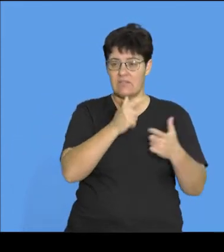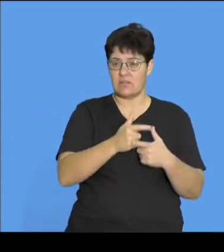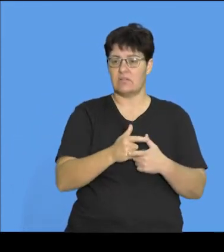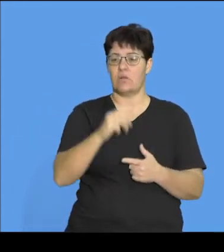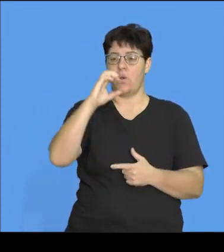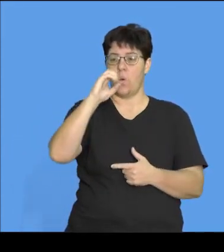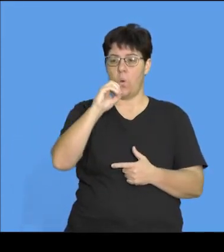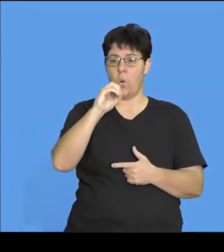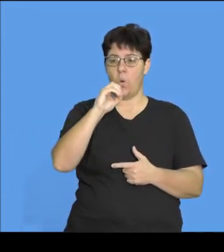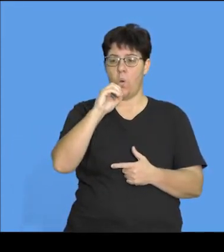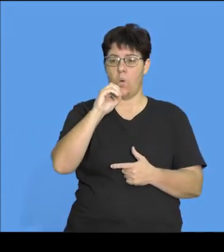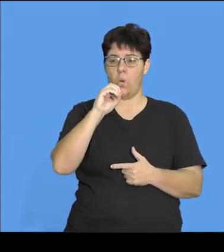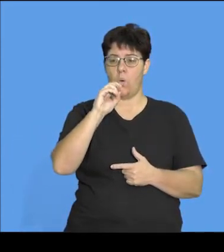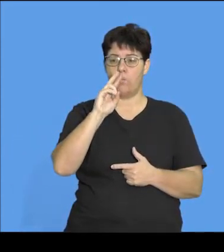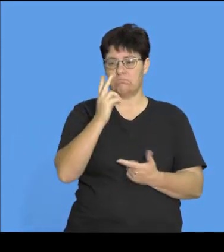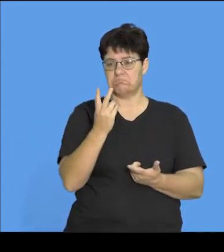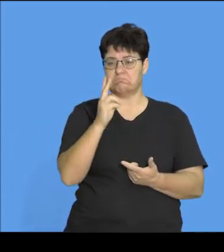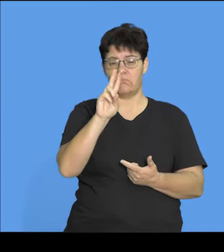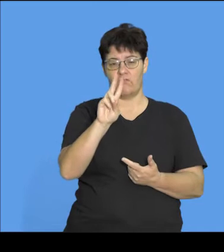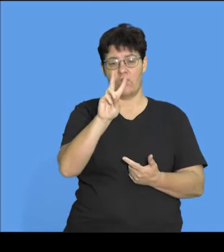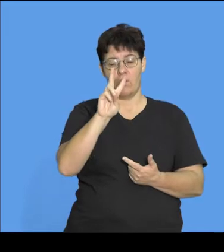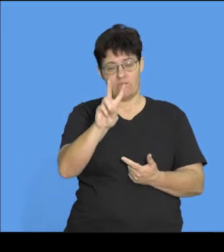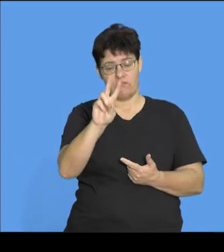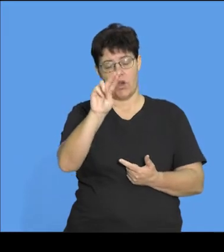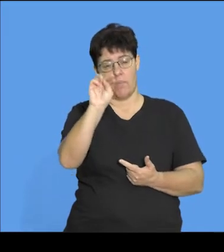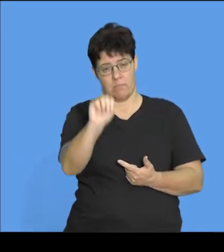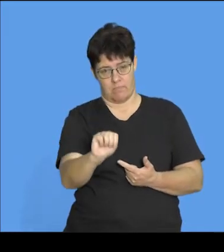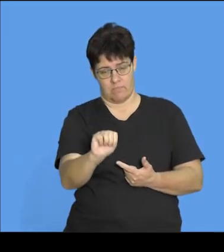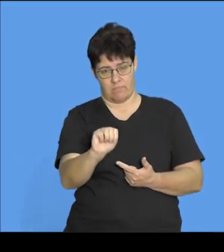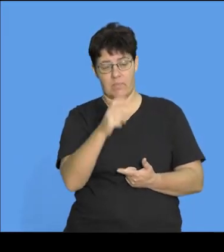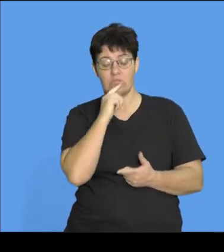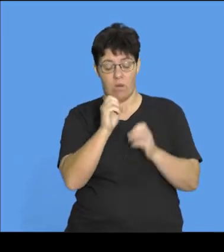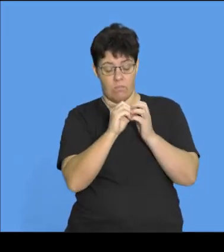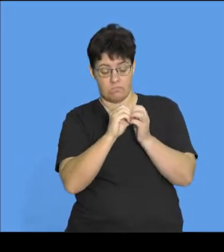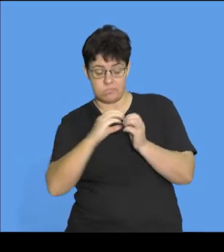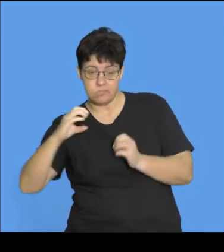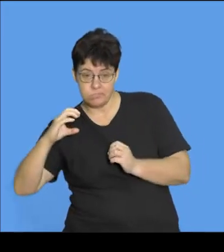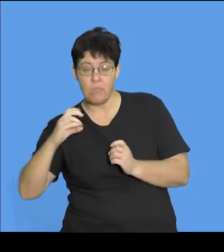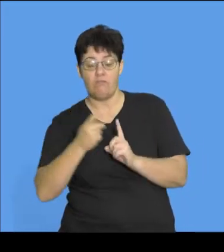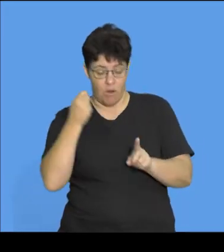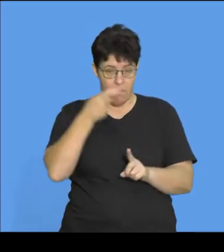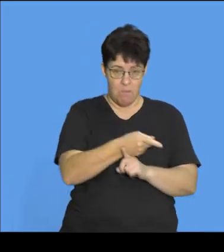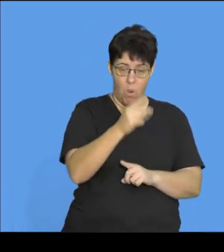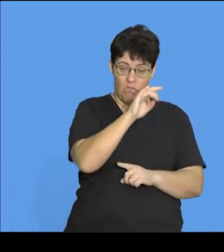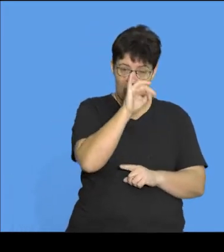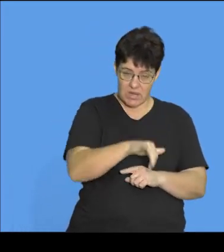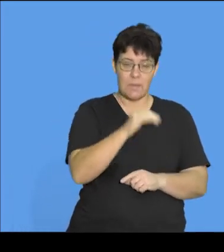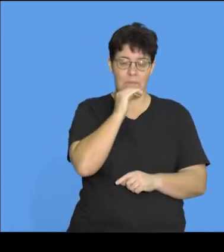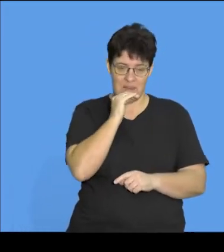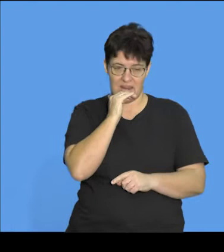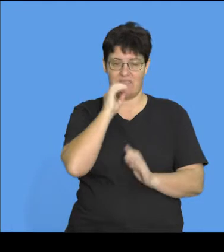ovum, and this is from the ovary. So the release of an egg or an ovum from the ovary is regarded as